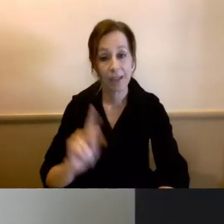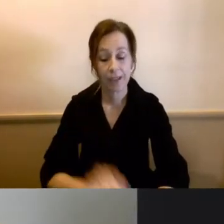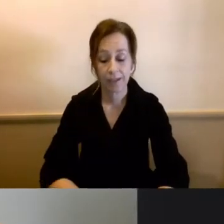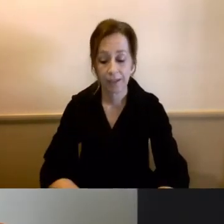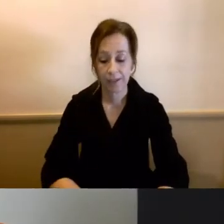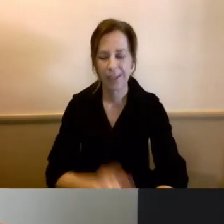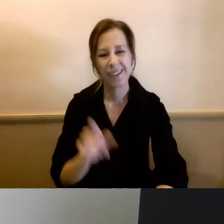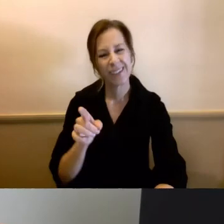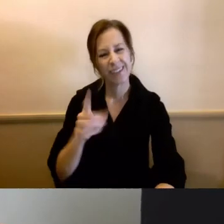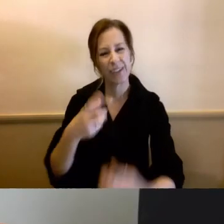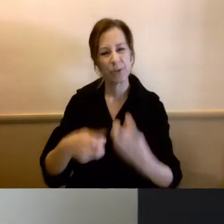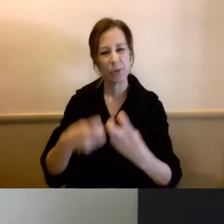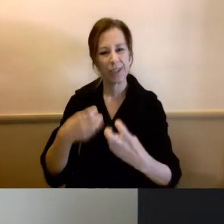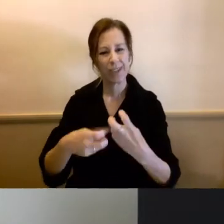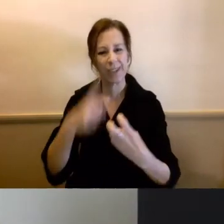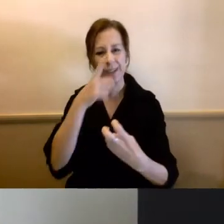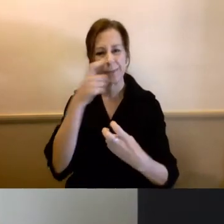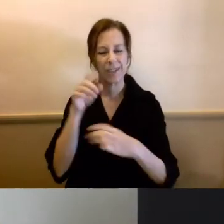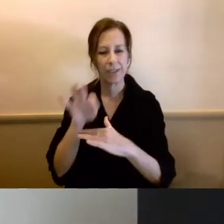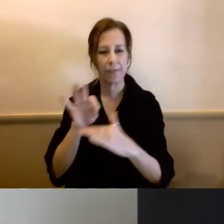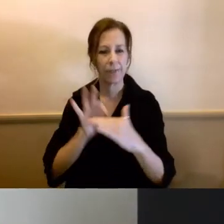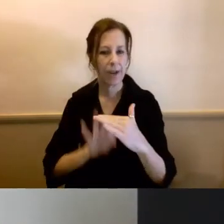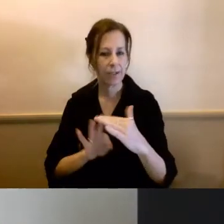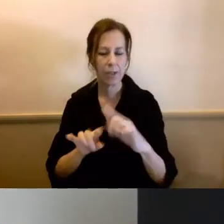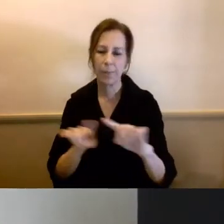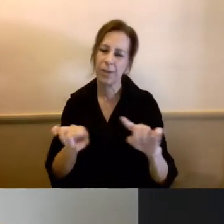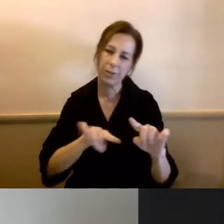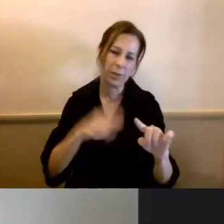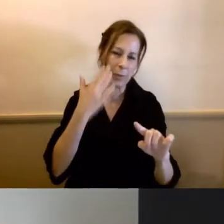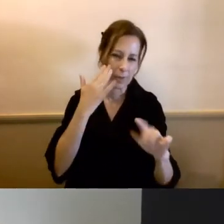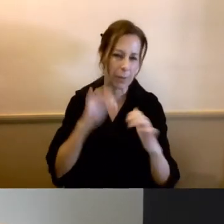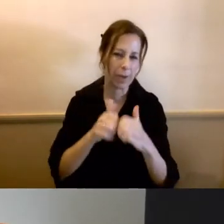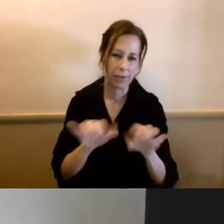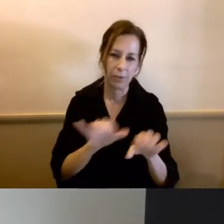Okay. These two were kind of tricky because they were fractions, but you should